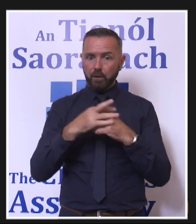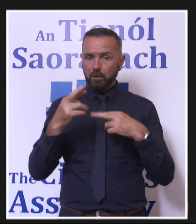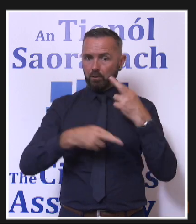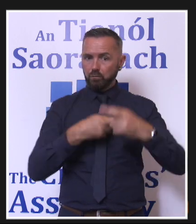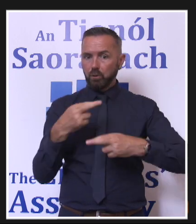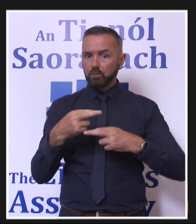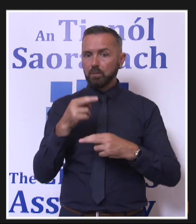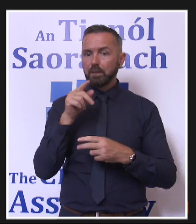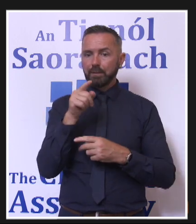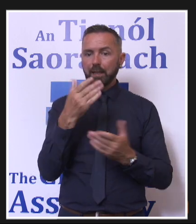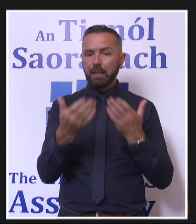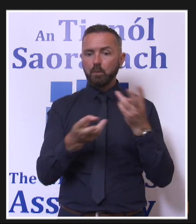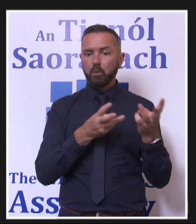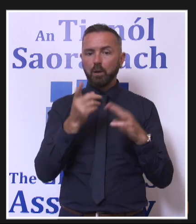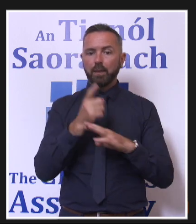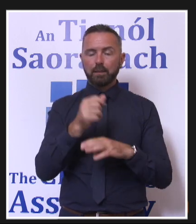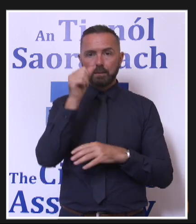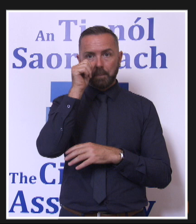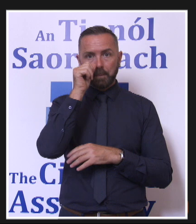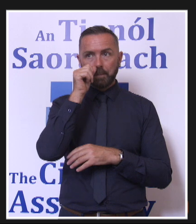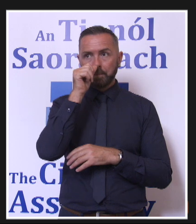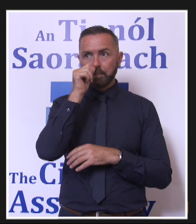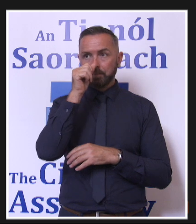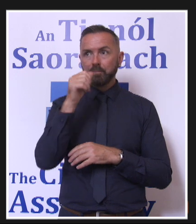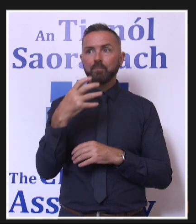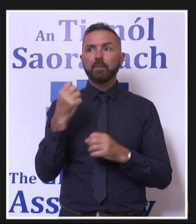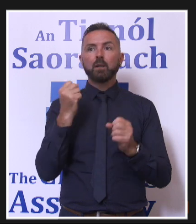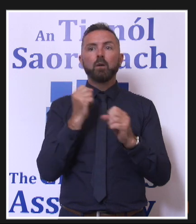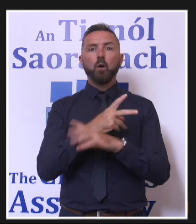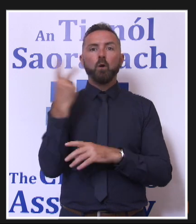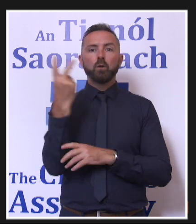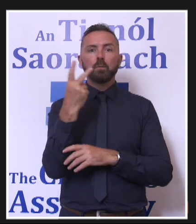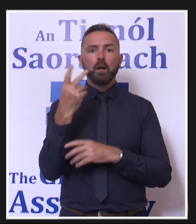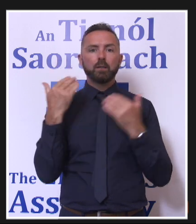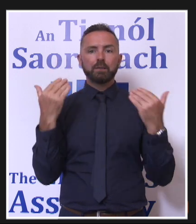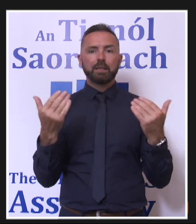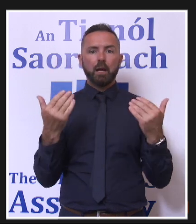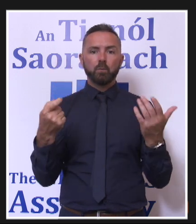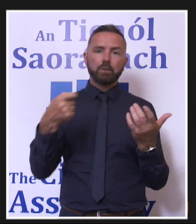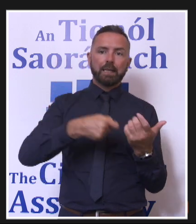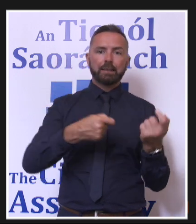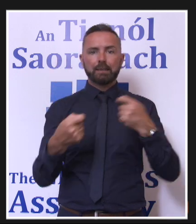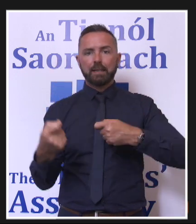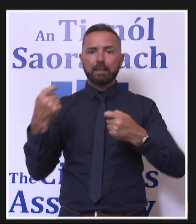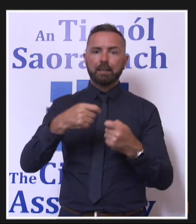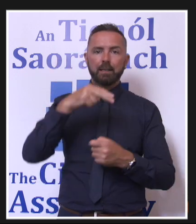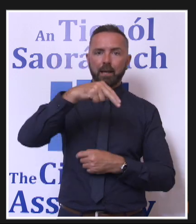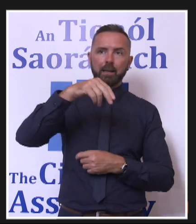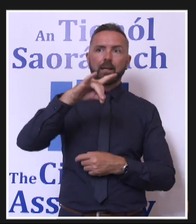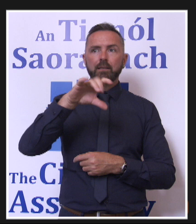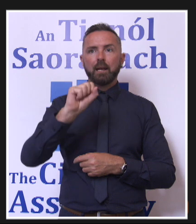That's how we've worked it. And we've got all partners now playing in, not just the 10 councils, the NHS, Greater Manchester